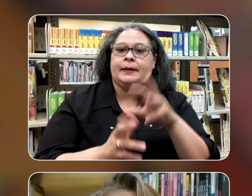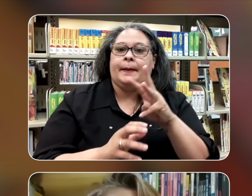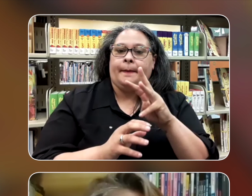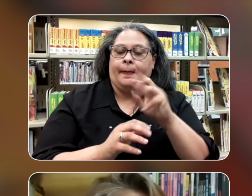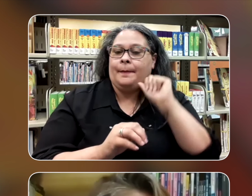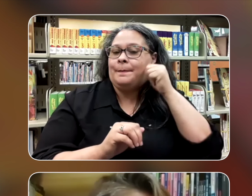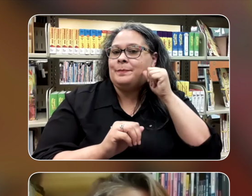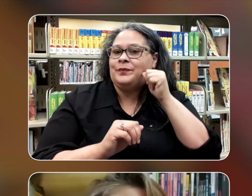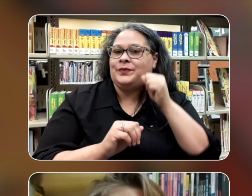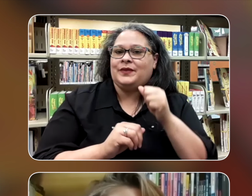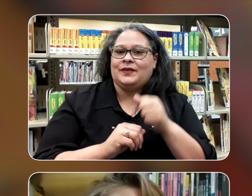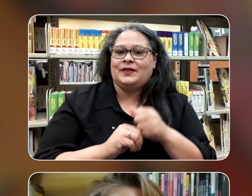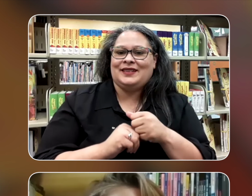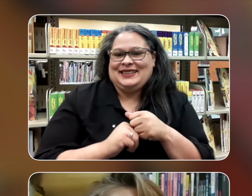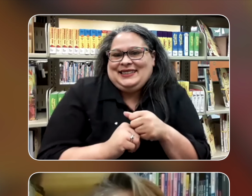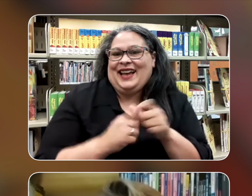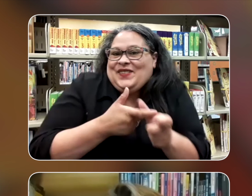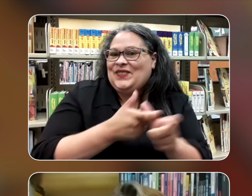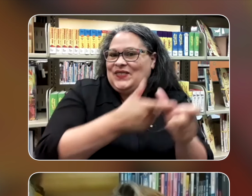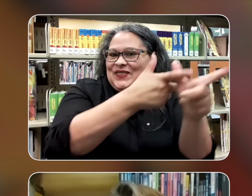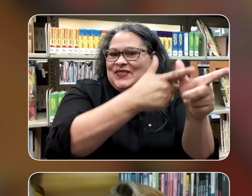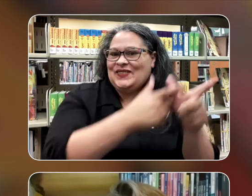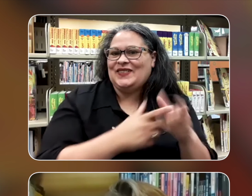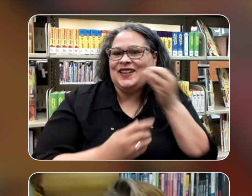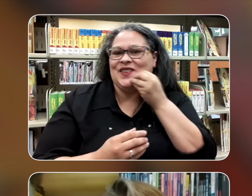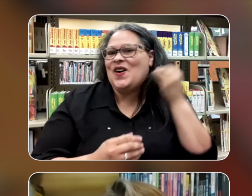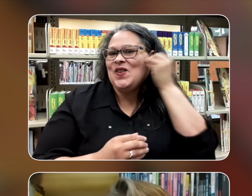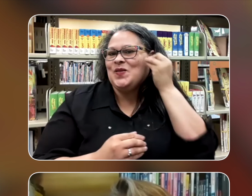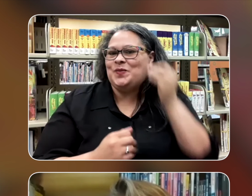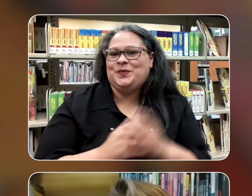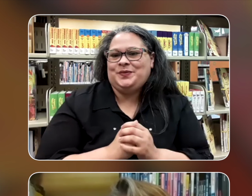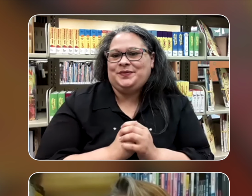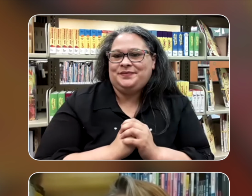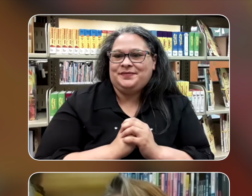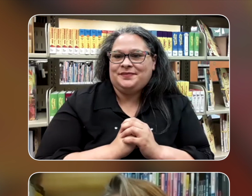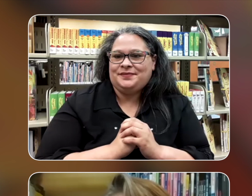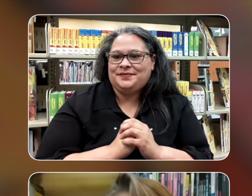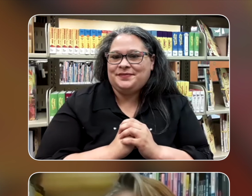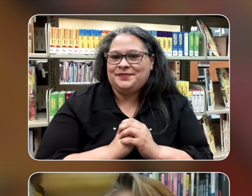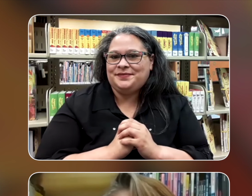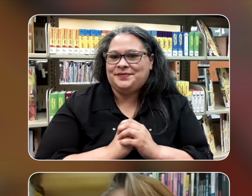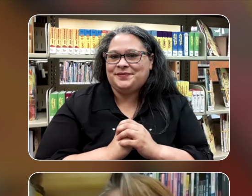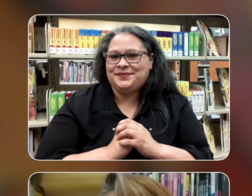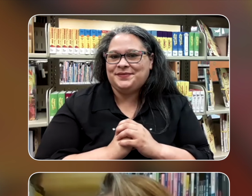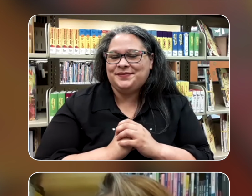I skip all the way home. Al final del día, la señorita